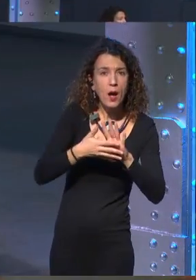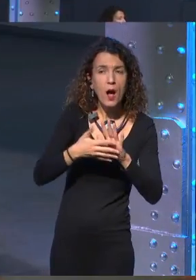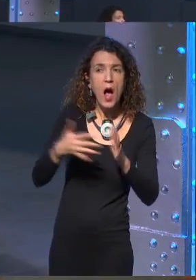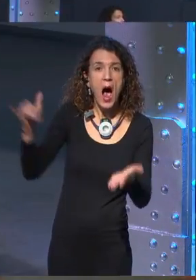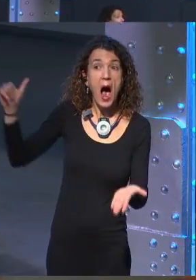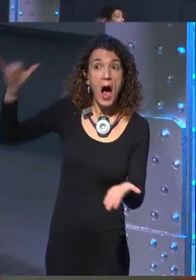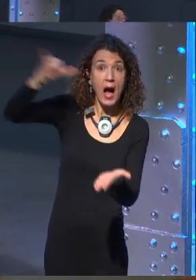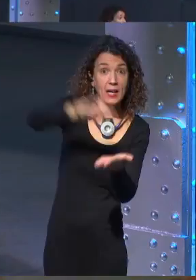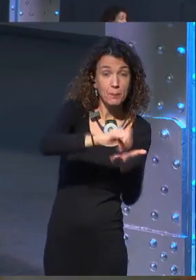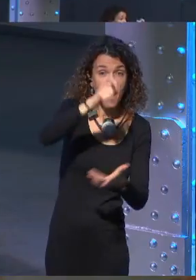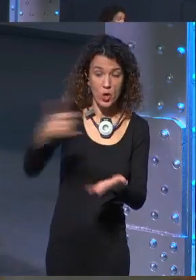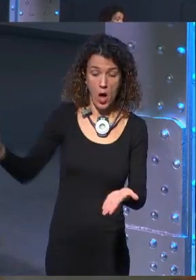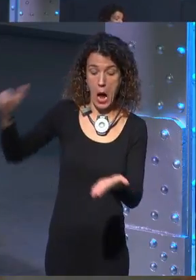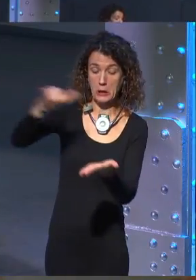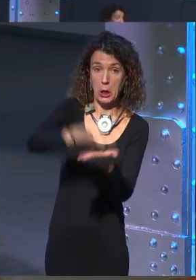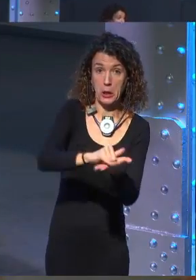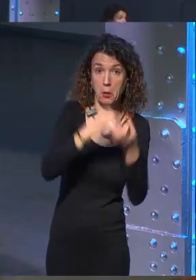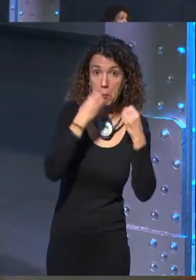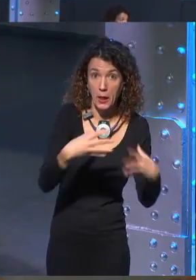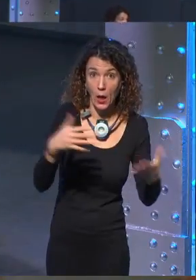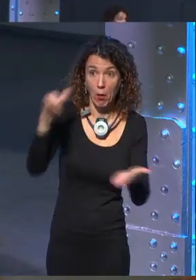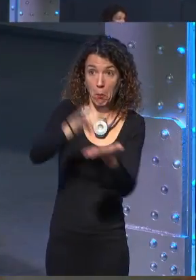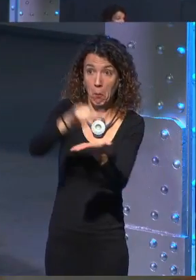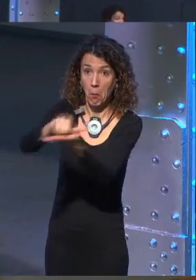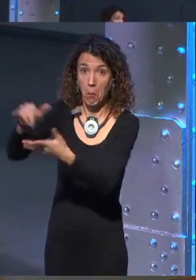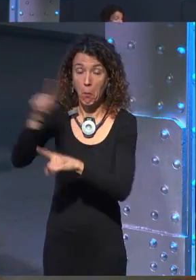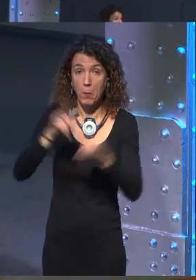safely. Well, that's how cyberbullying is.